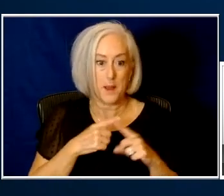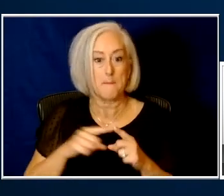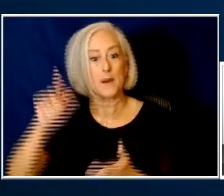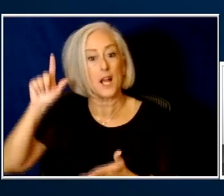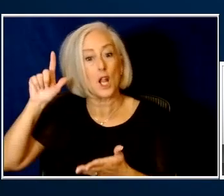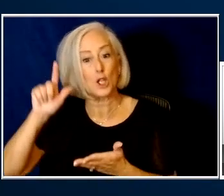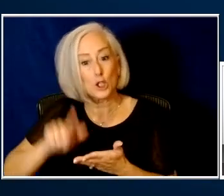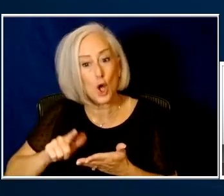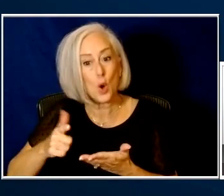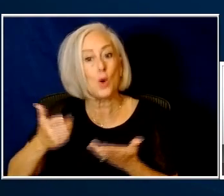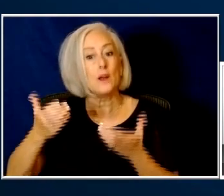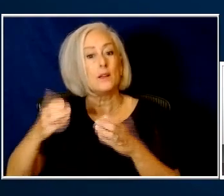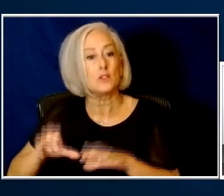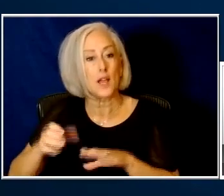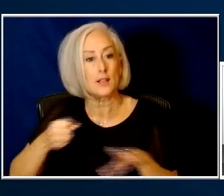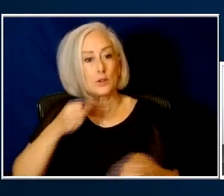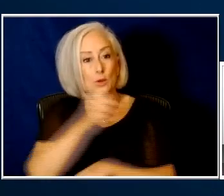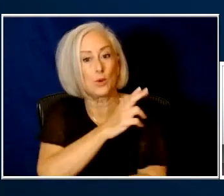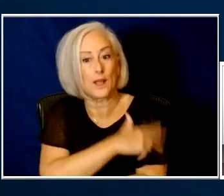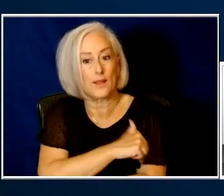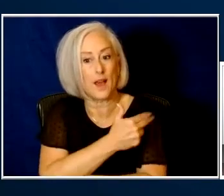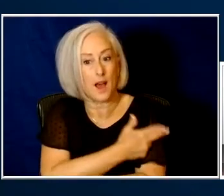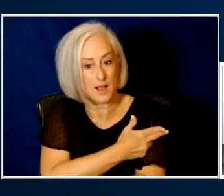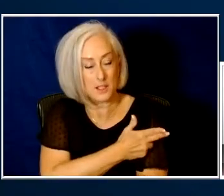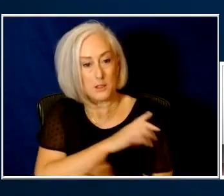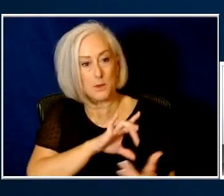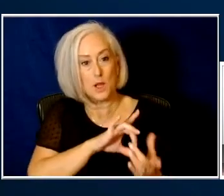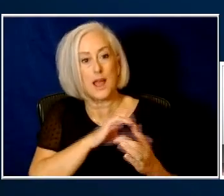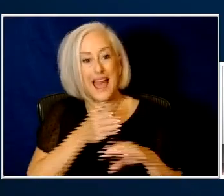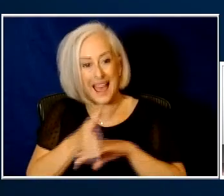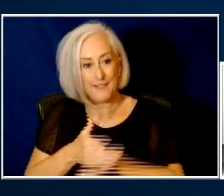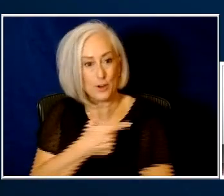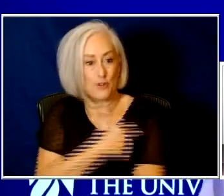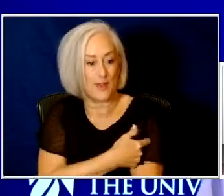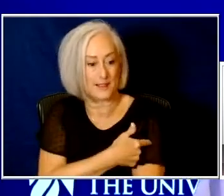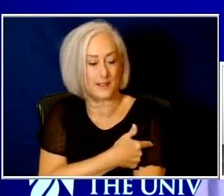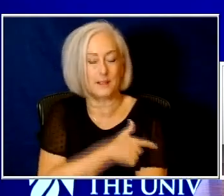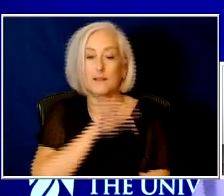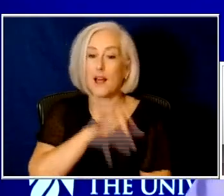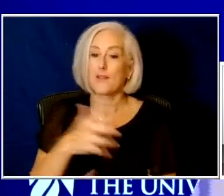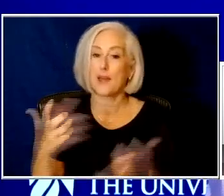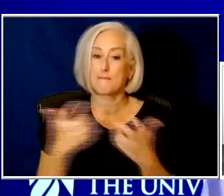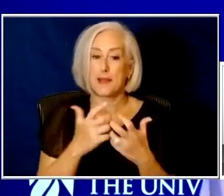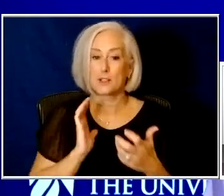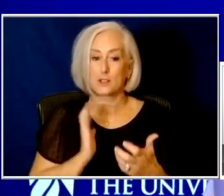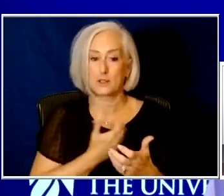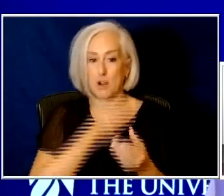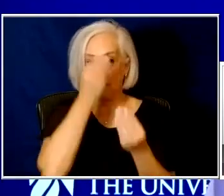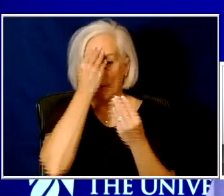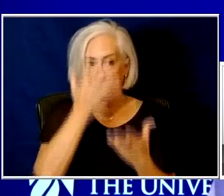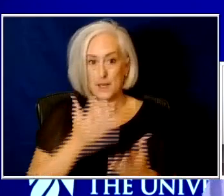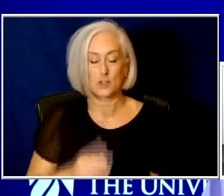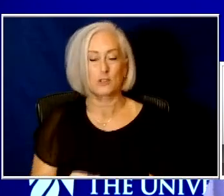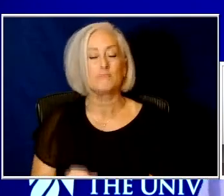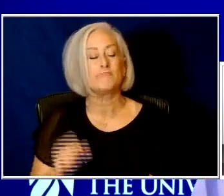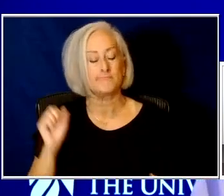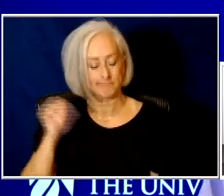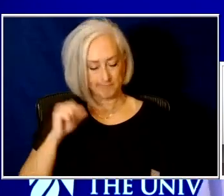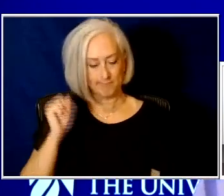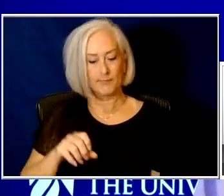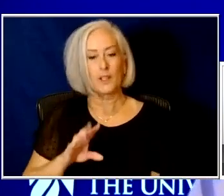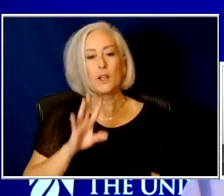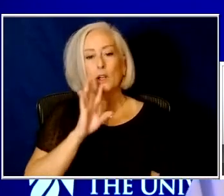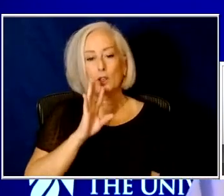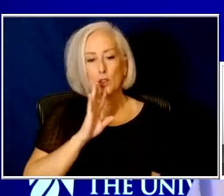after vaccination, which matches our own internal data here, Hawk. Yeah, and we know they have, we were talking earlier about some of the Qatari data, and